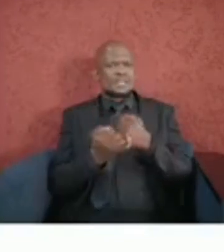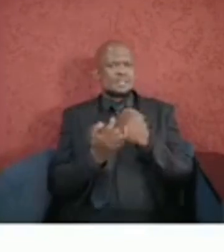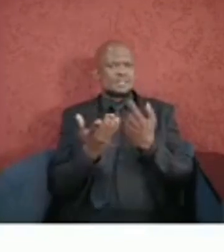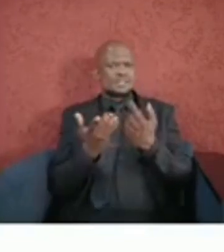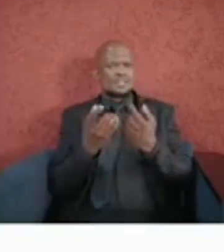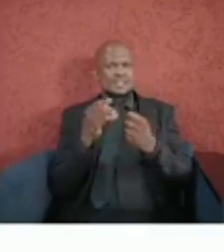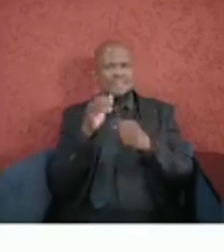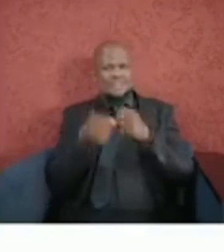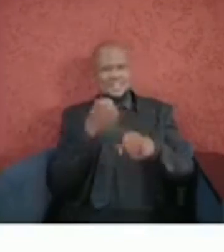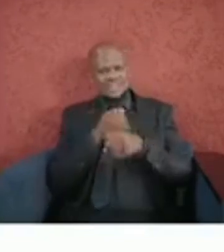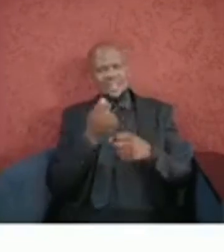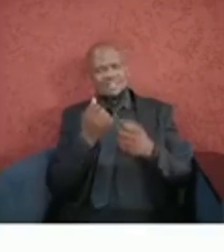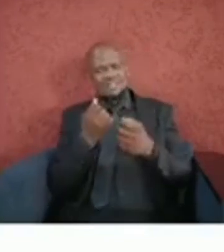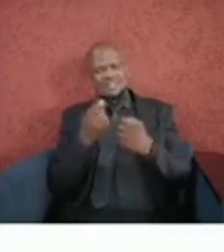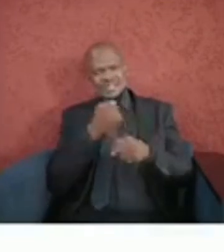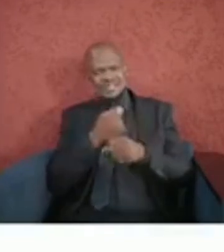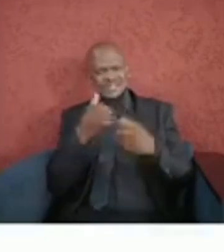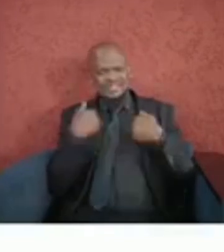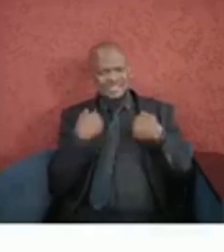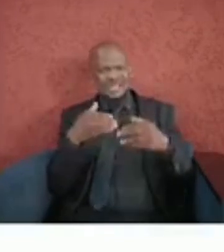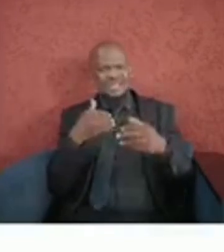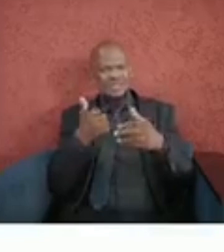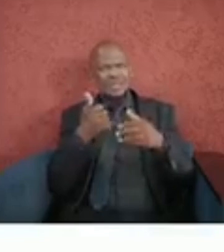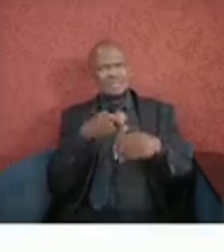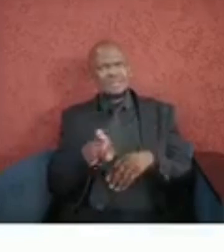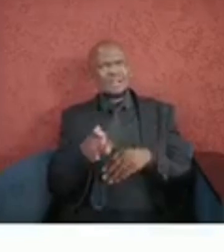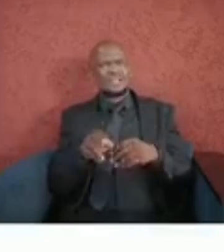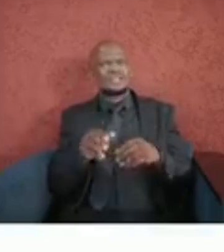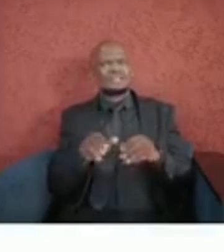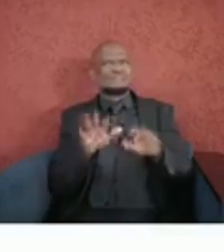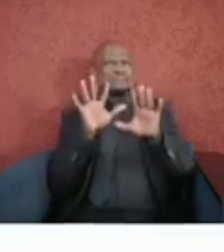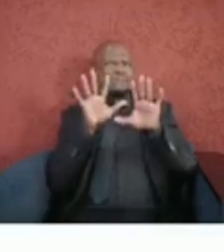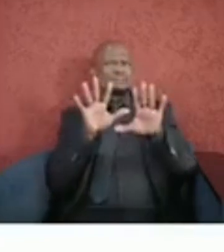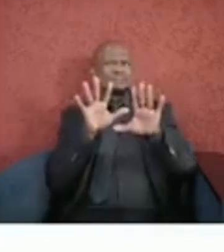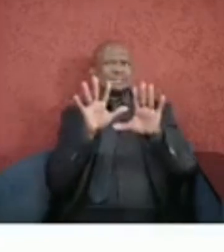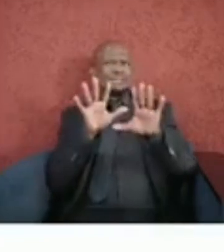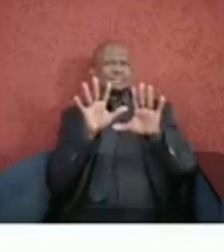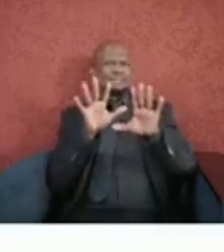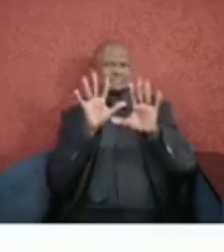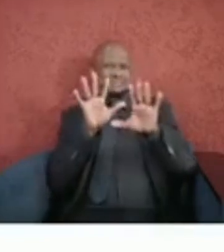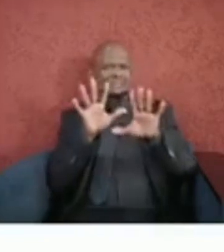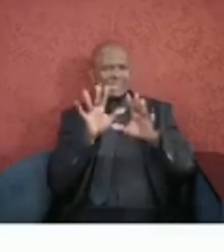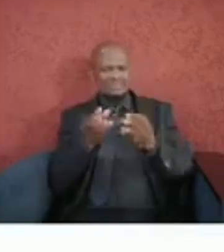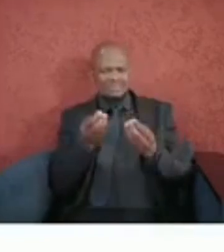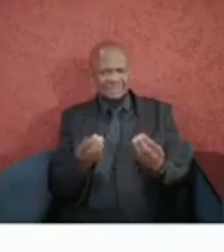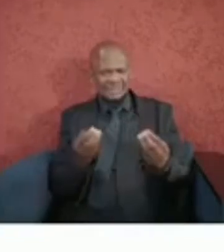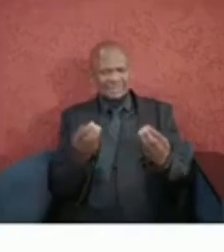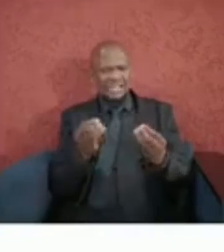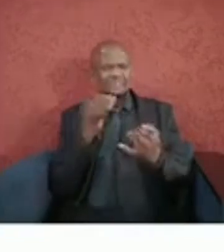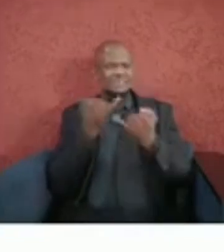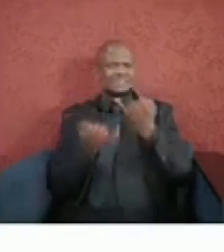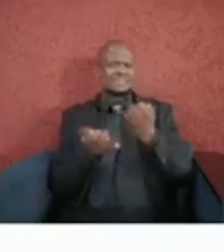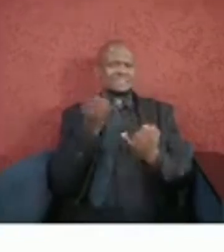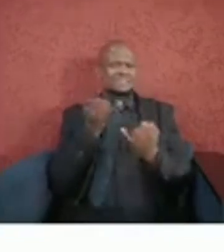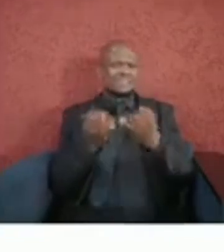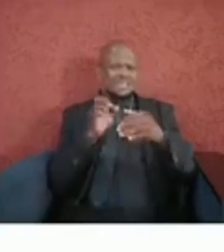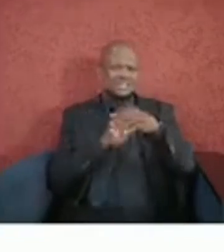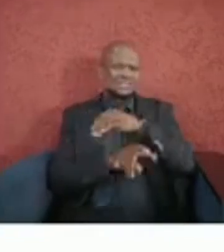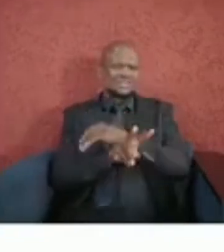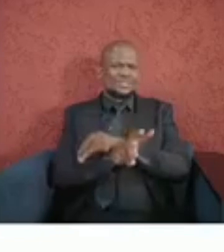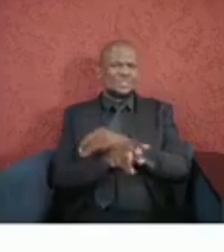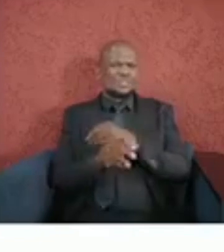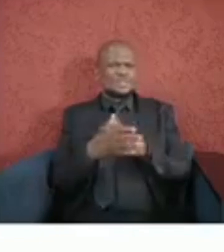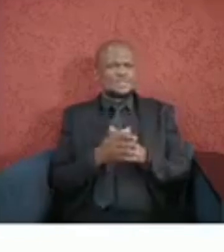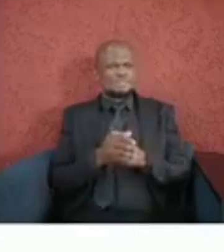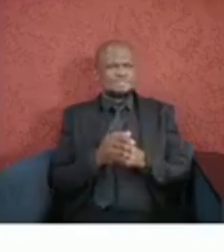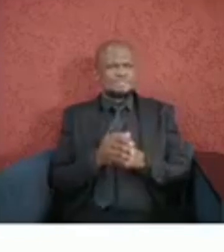which started in April, we've had about 10 child sexual abuse or child pornography cases. Majority of them, and these are just